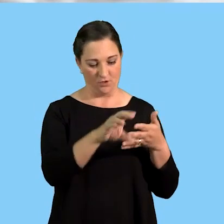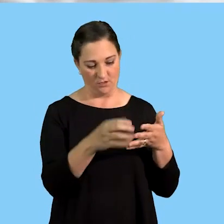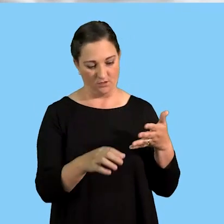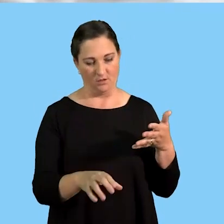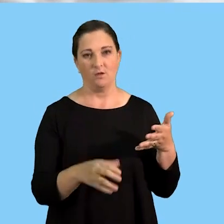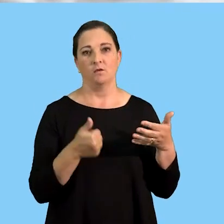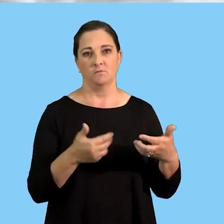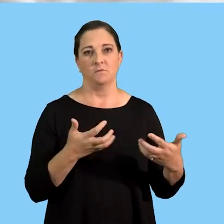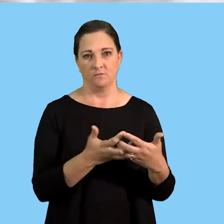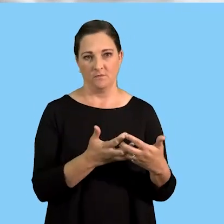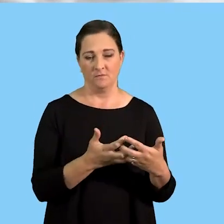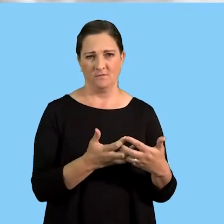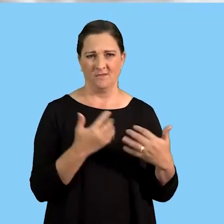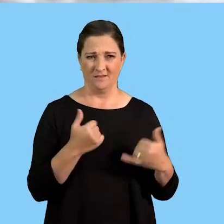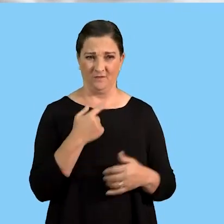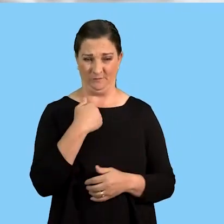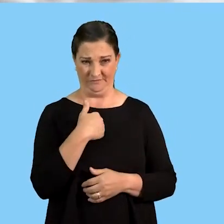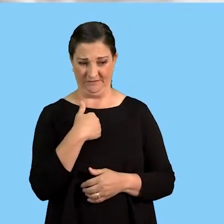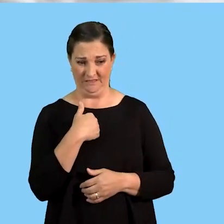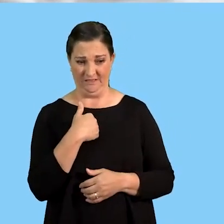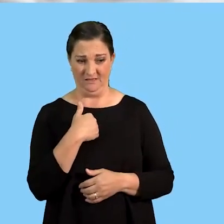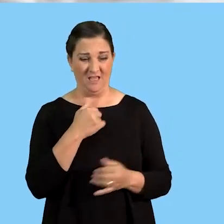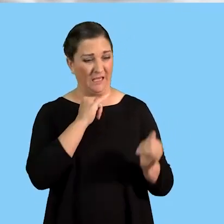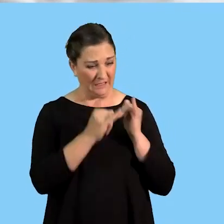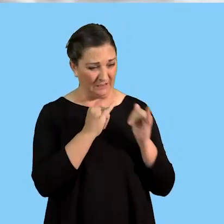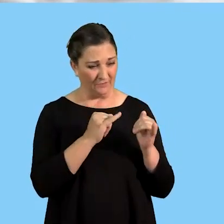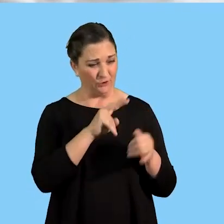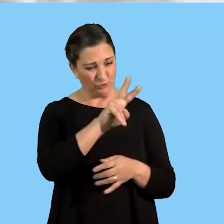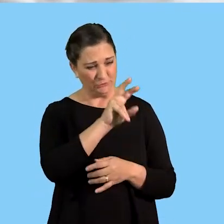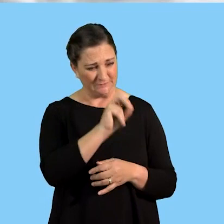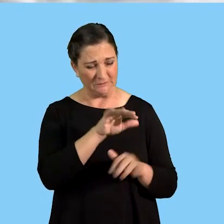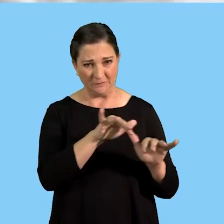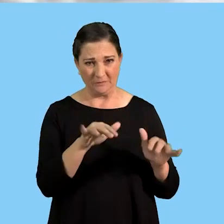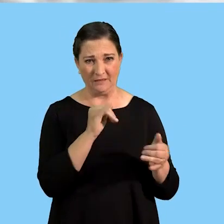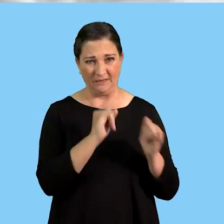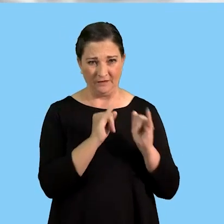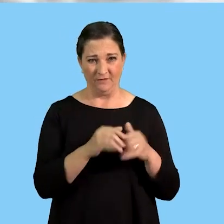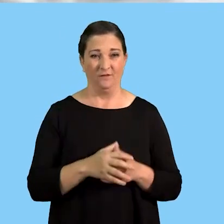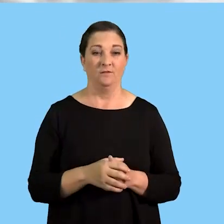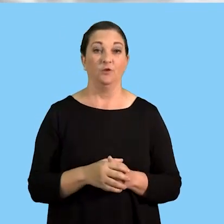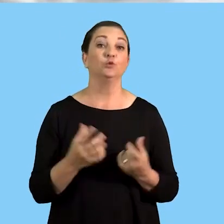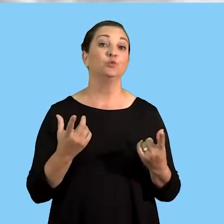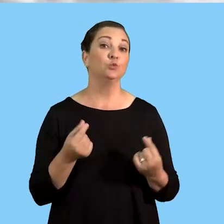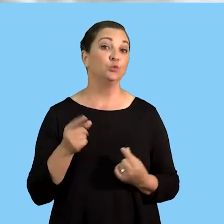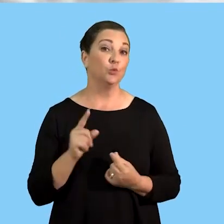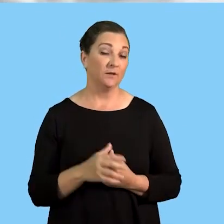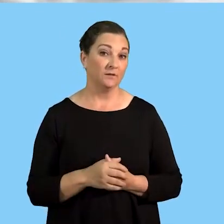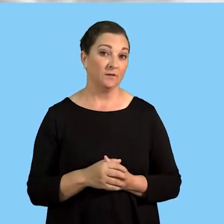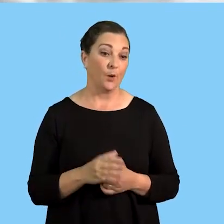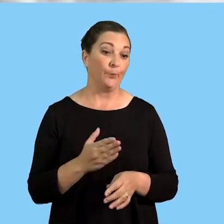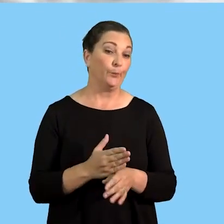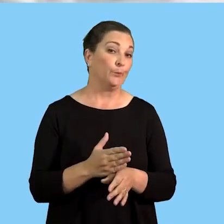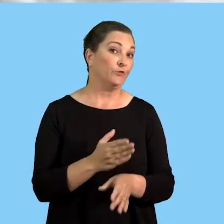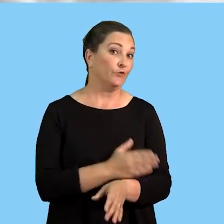meet the criteria. Now, it is going to be difficult for me to interview all 20 candidates. So what we can do